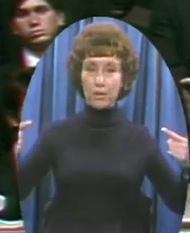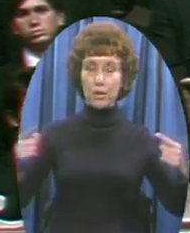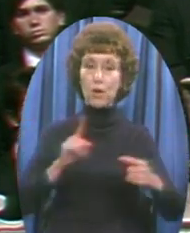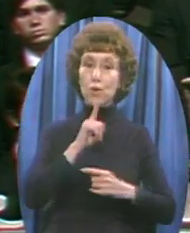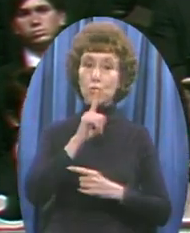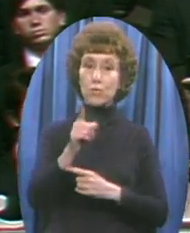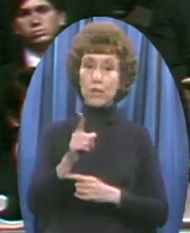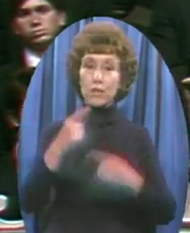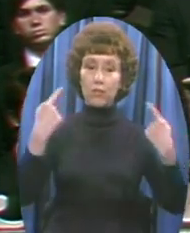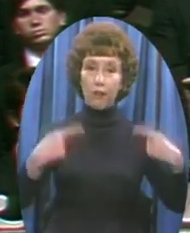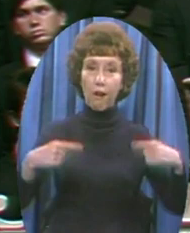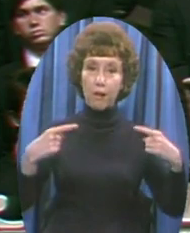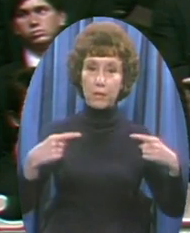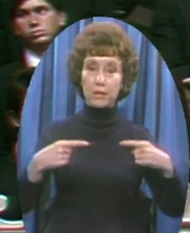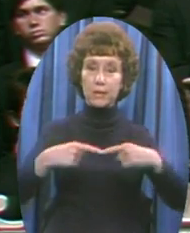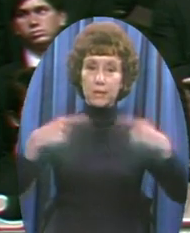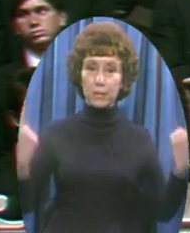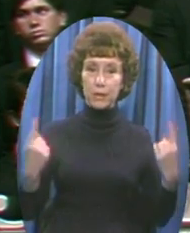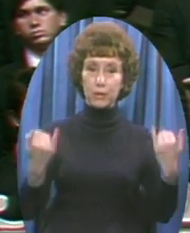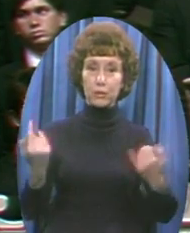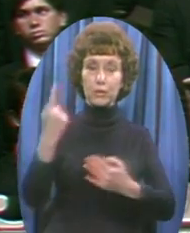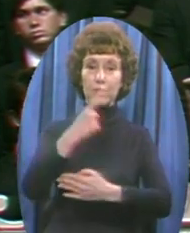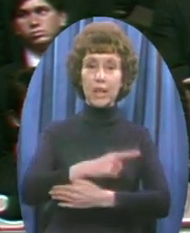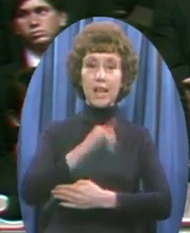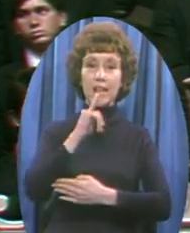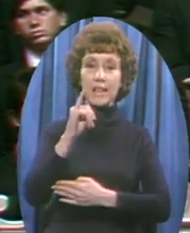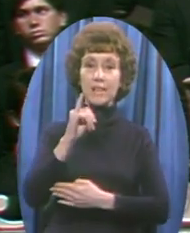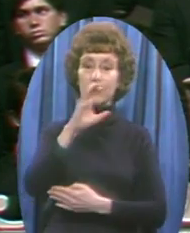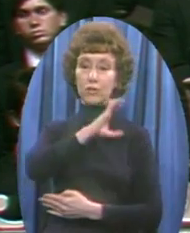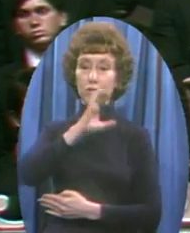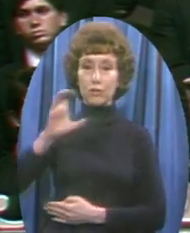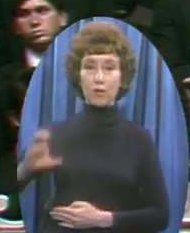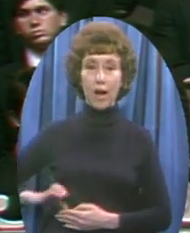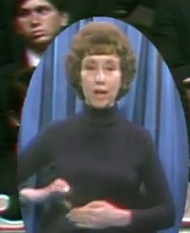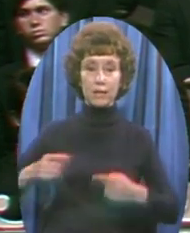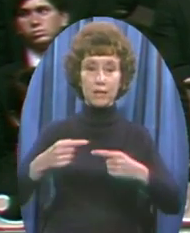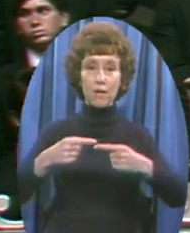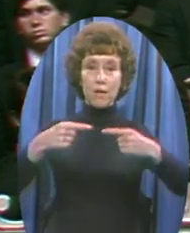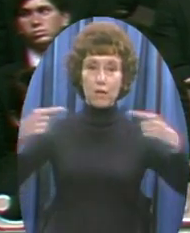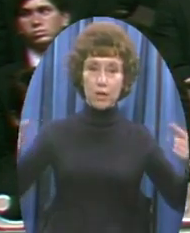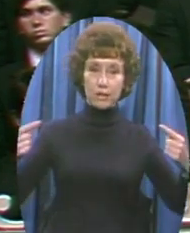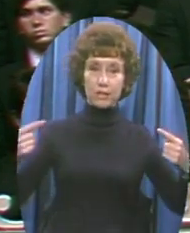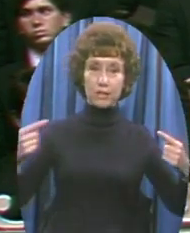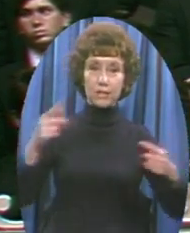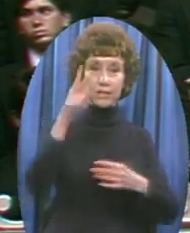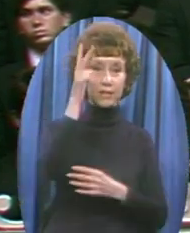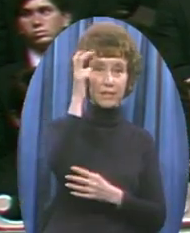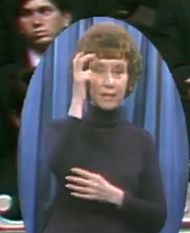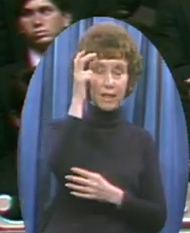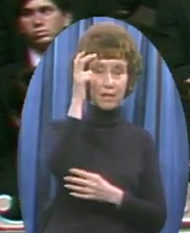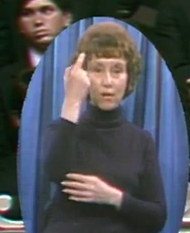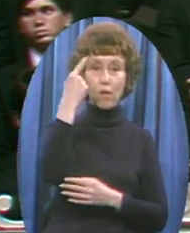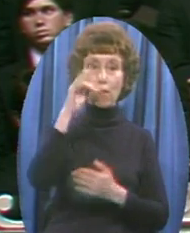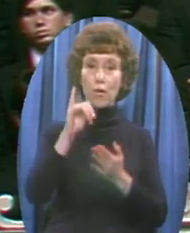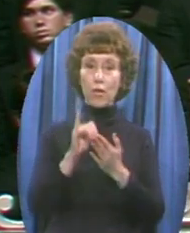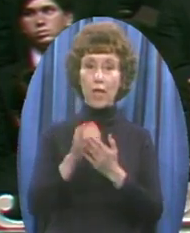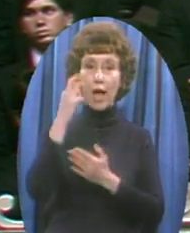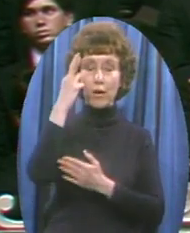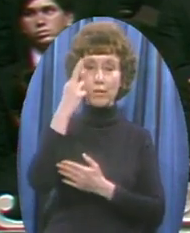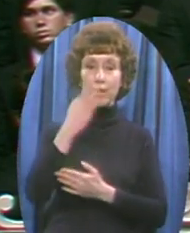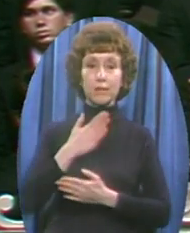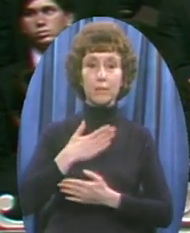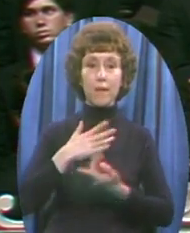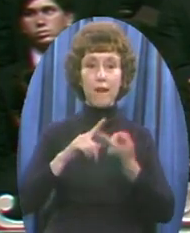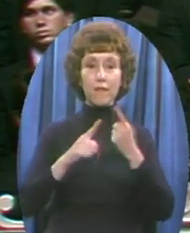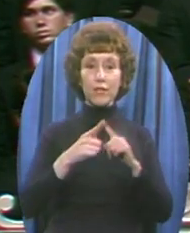today, then, is Christ versus Satan. And for that reason, my dear friend, it's